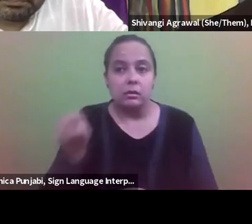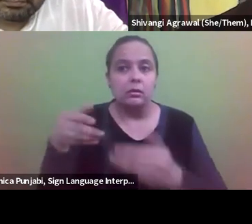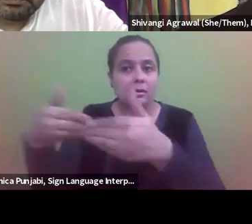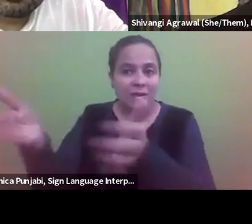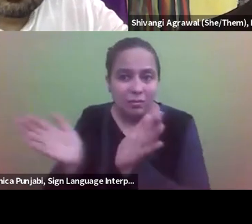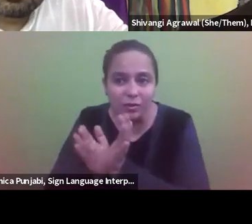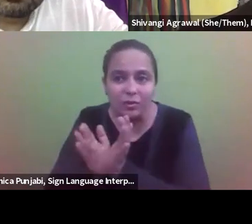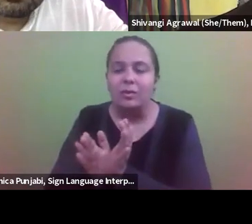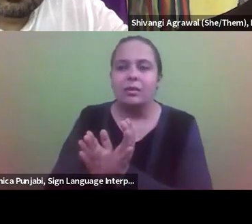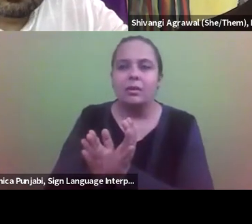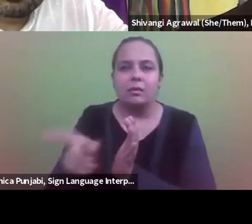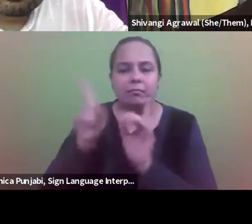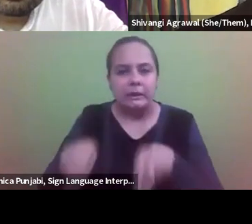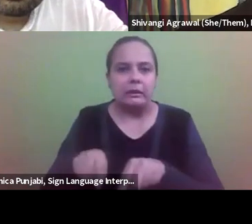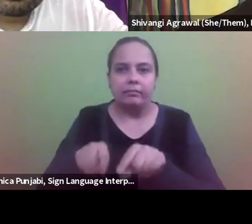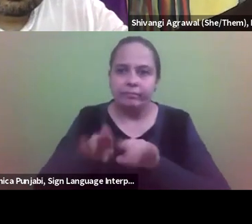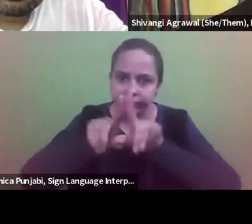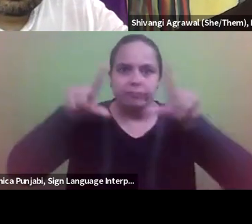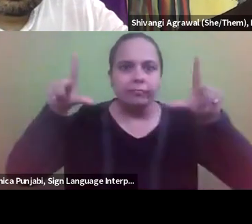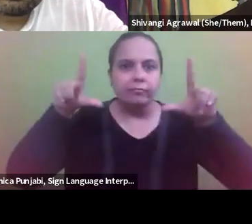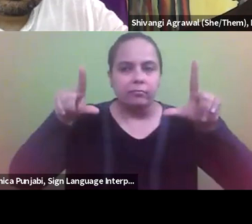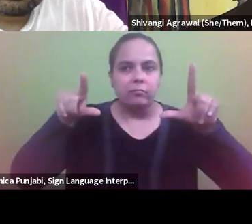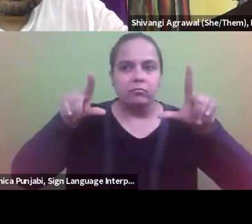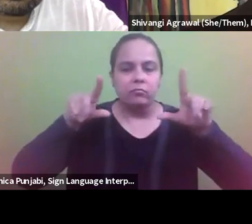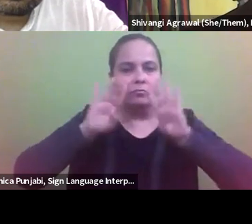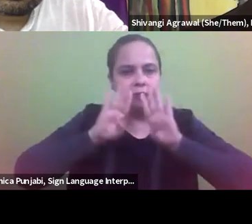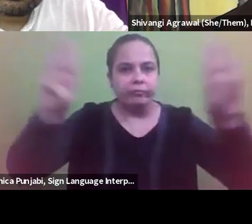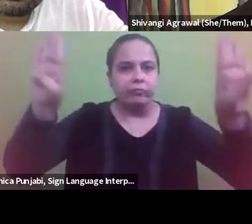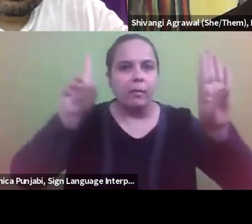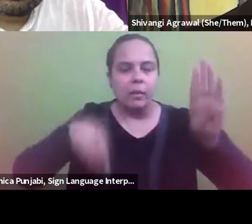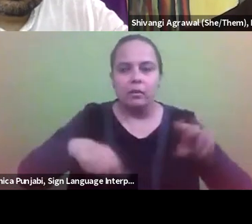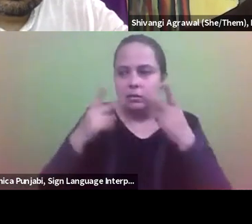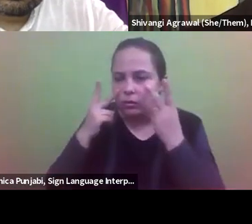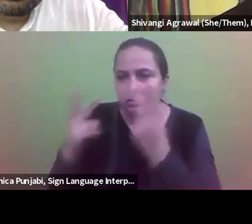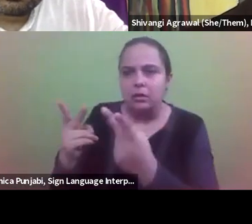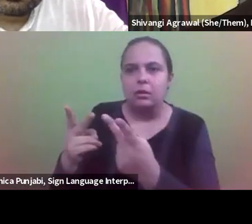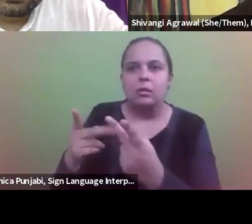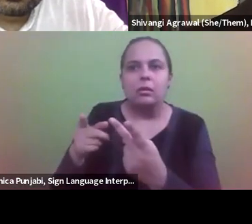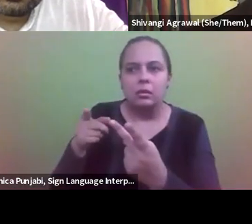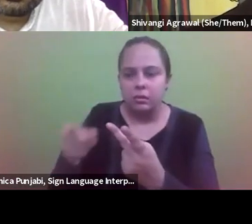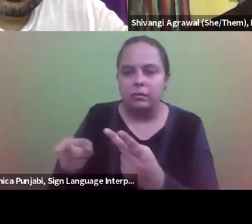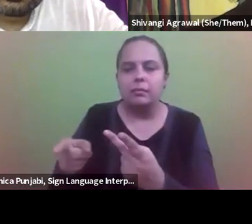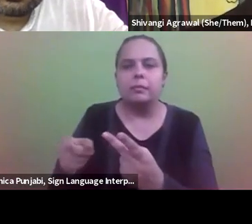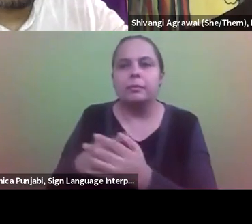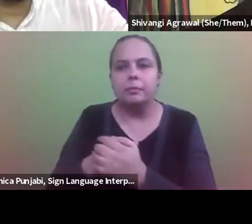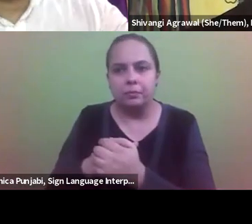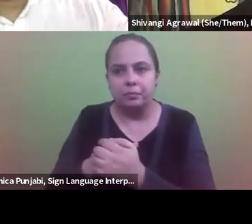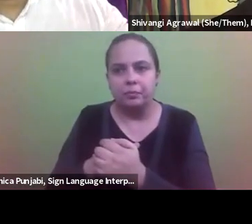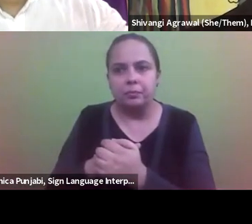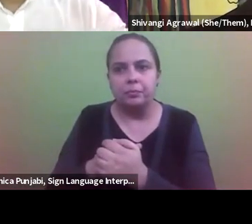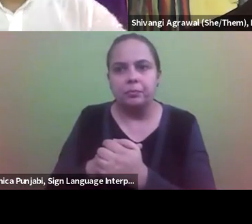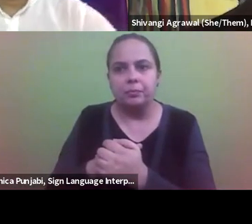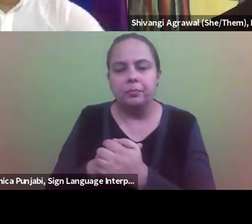invisible. I think it's important to not just like open our movements in terms of